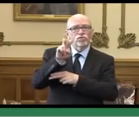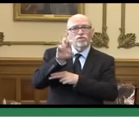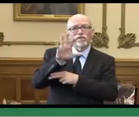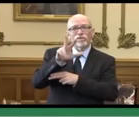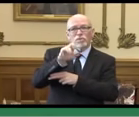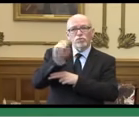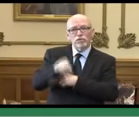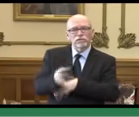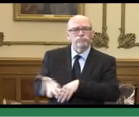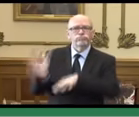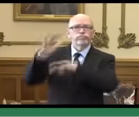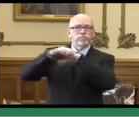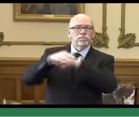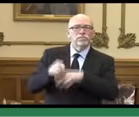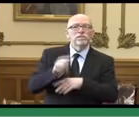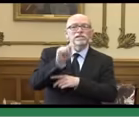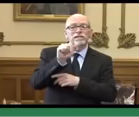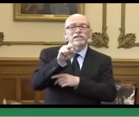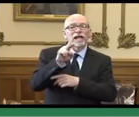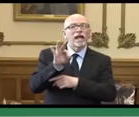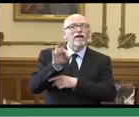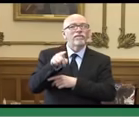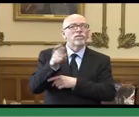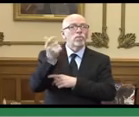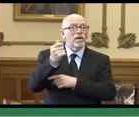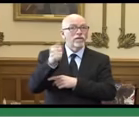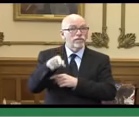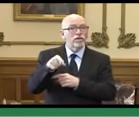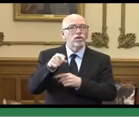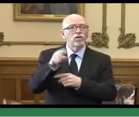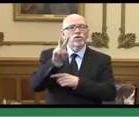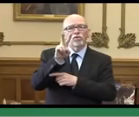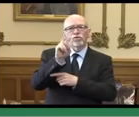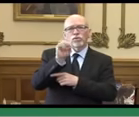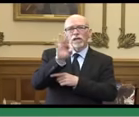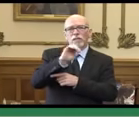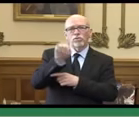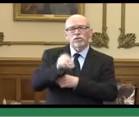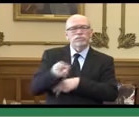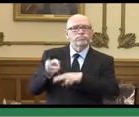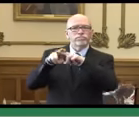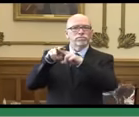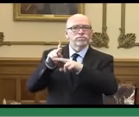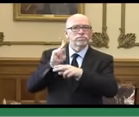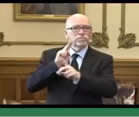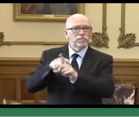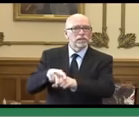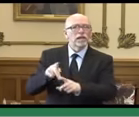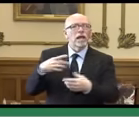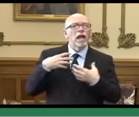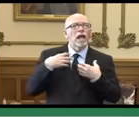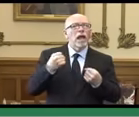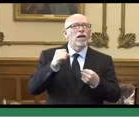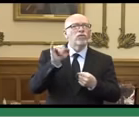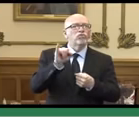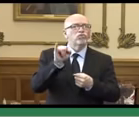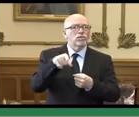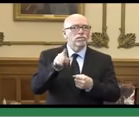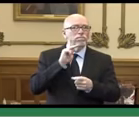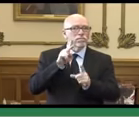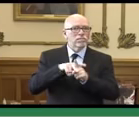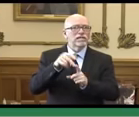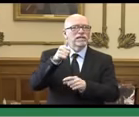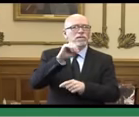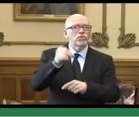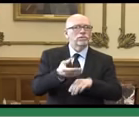253% higher. TANF applications are 209% higher. And health coverage applications are 10%